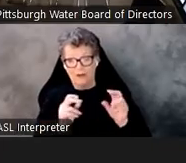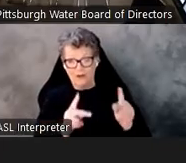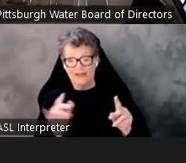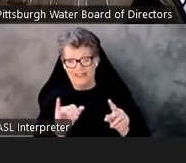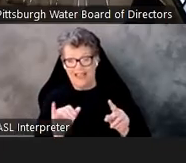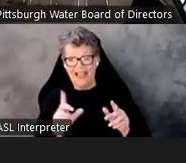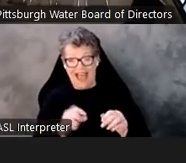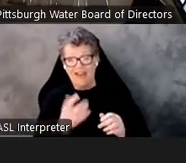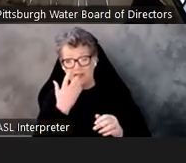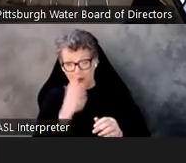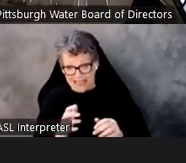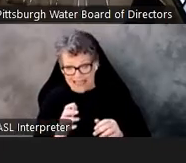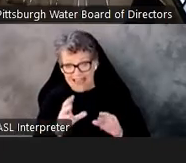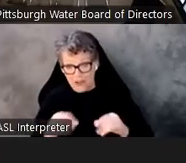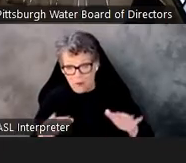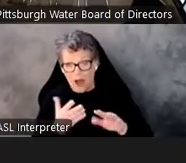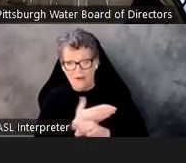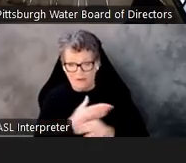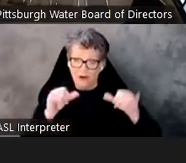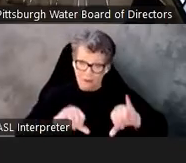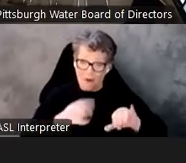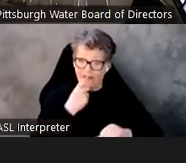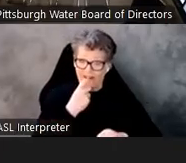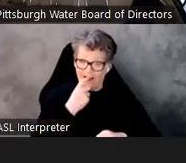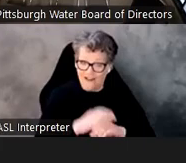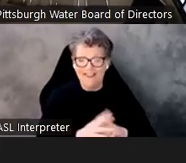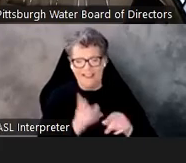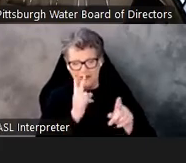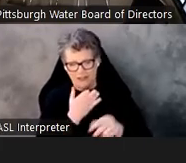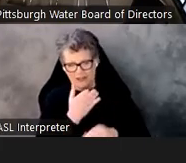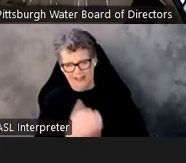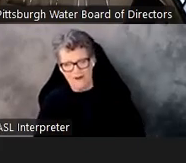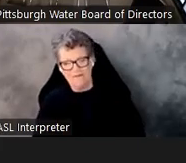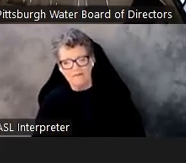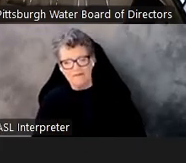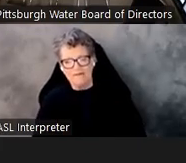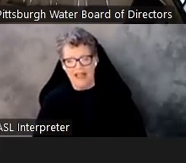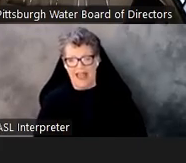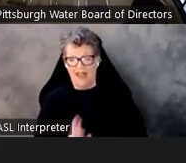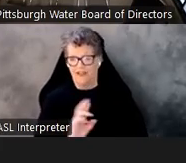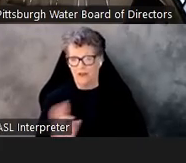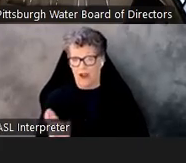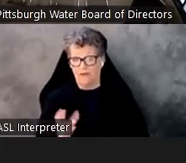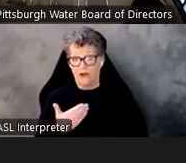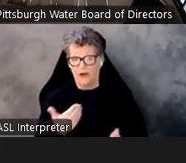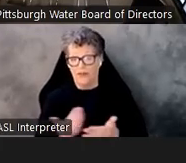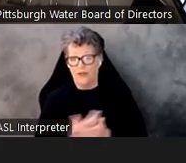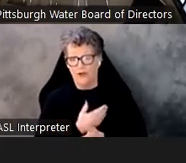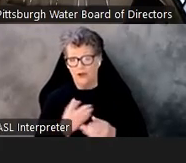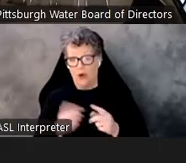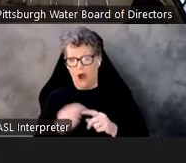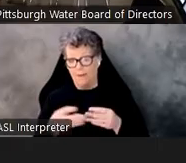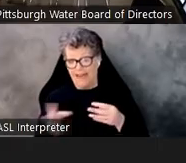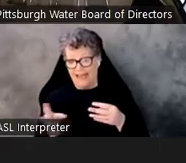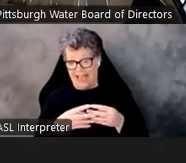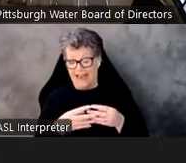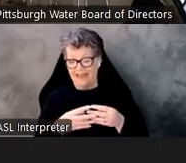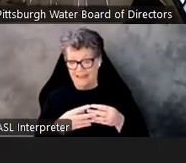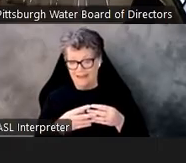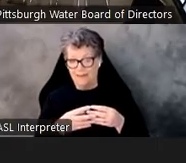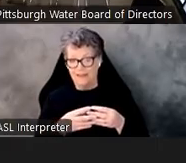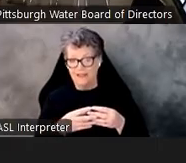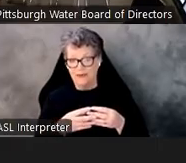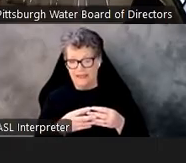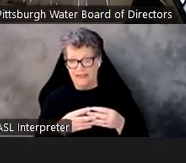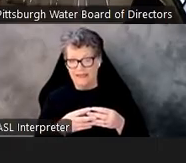to heat the ground before you place the concrete. So that's what you're seeing there. And the right photo shows the new automated gate installation between Mellon